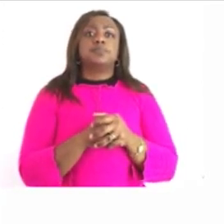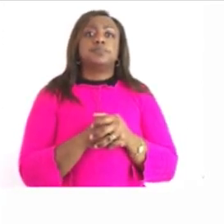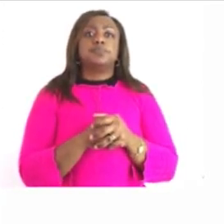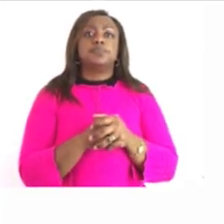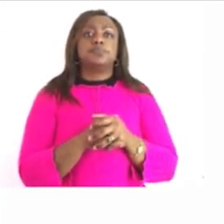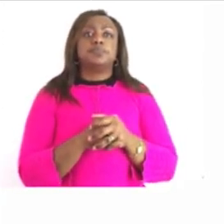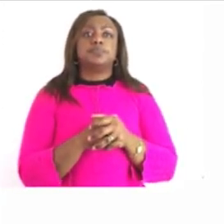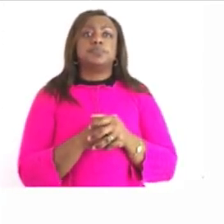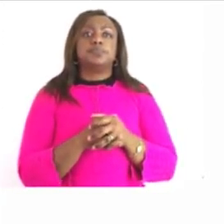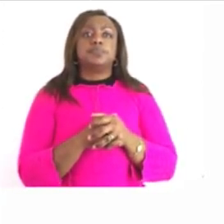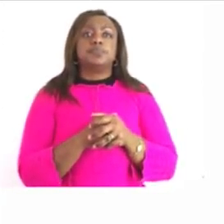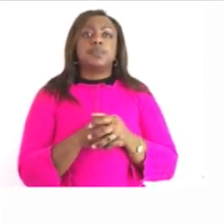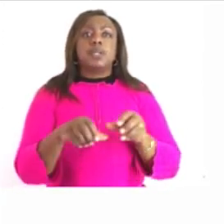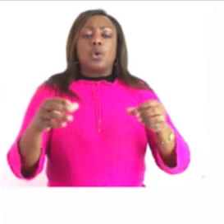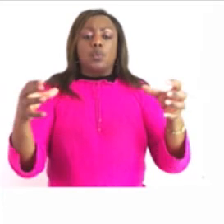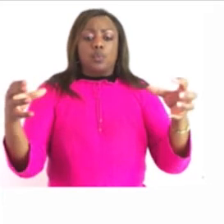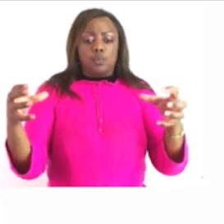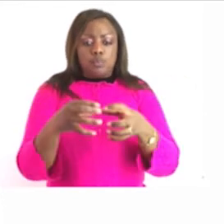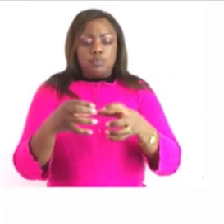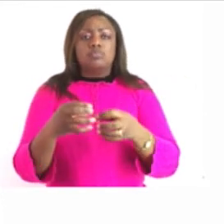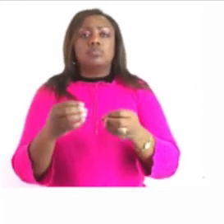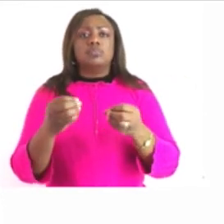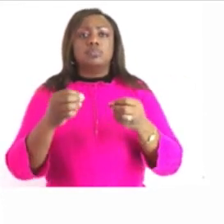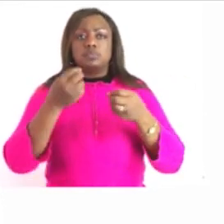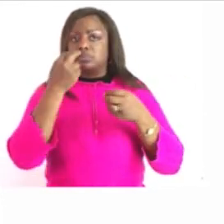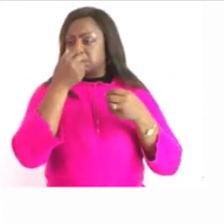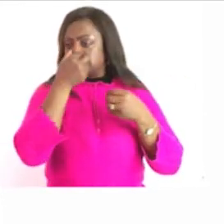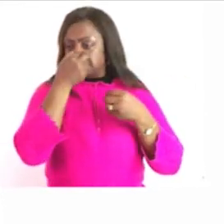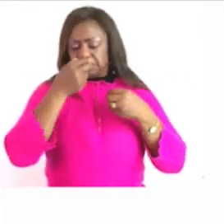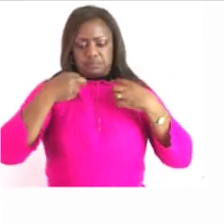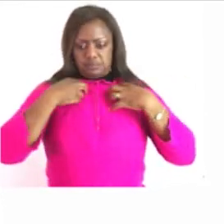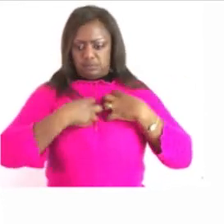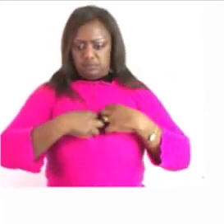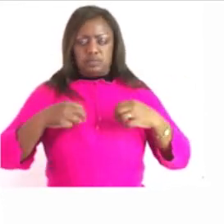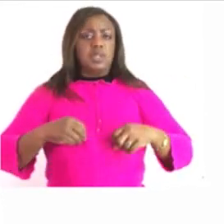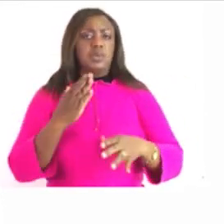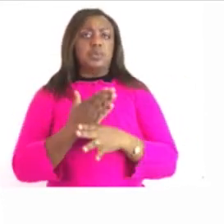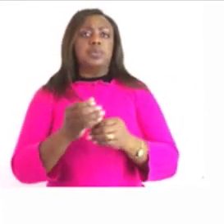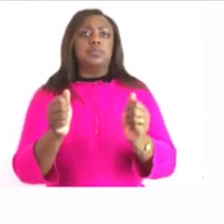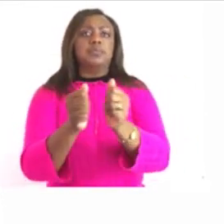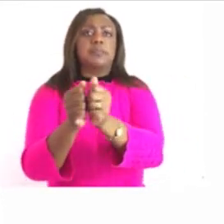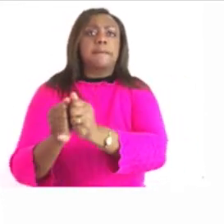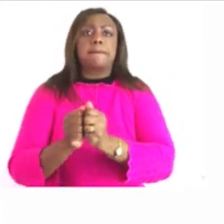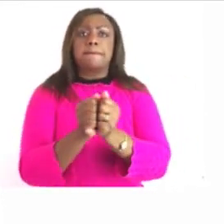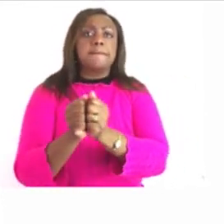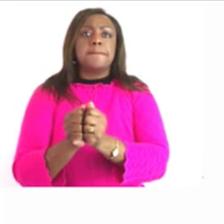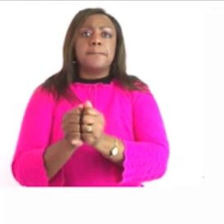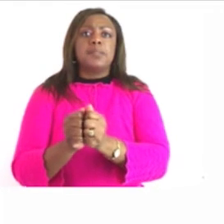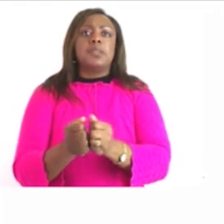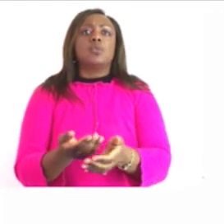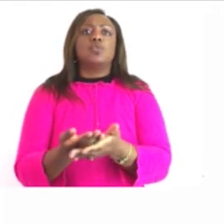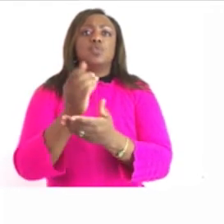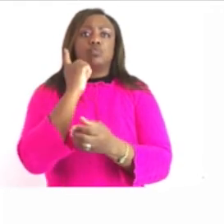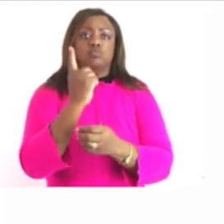system? A system is a group of organs working together to perform important jobs for